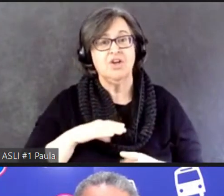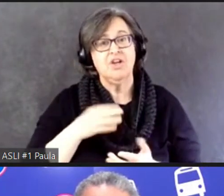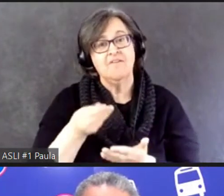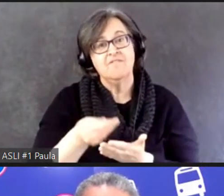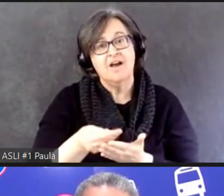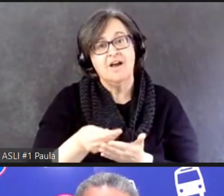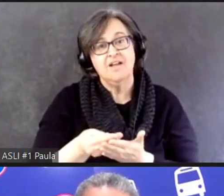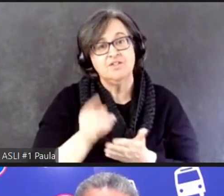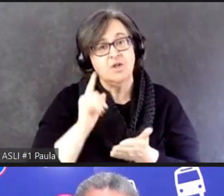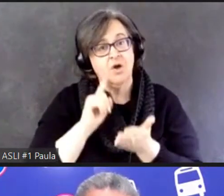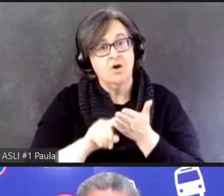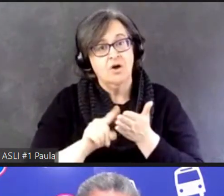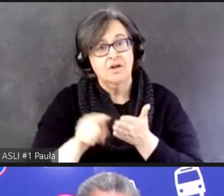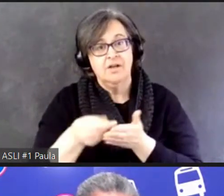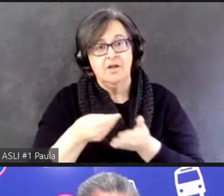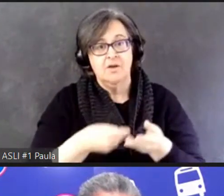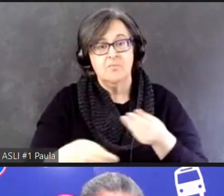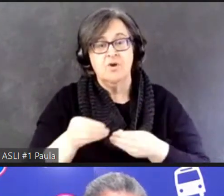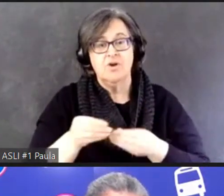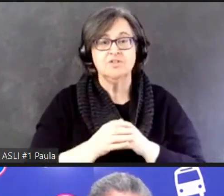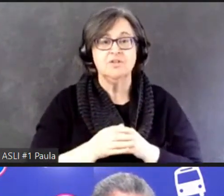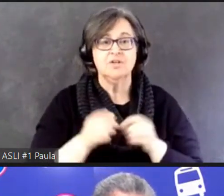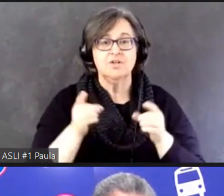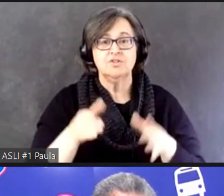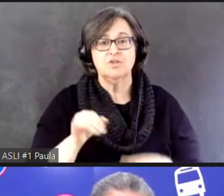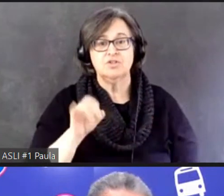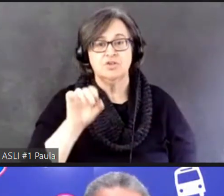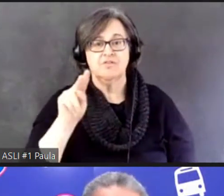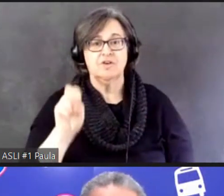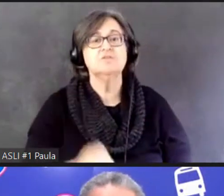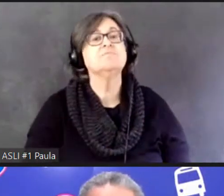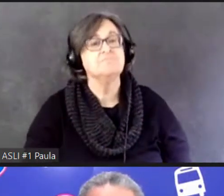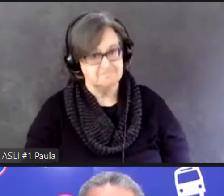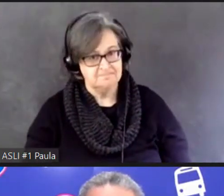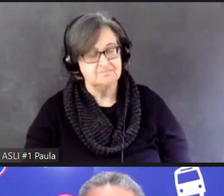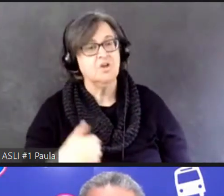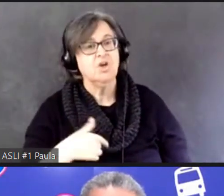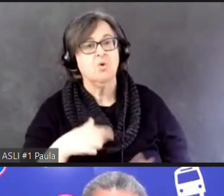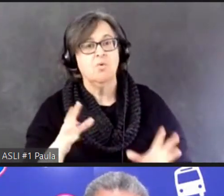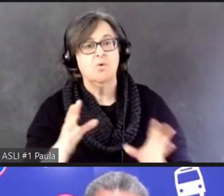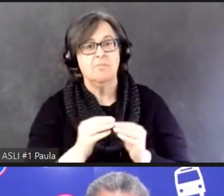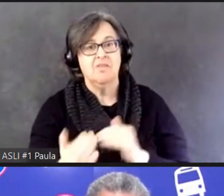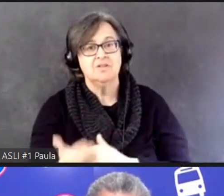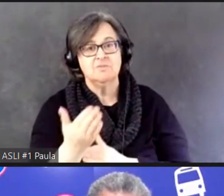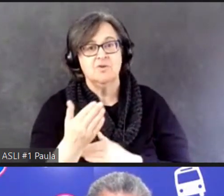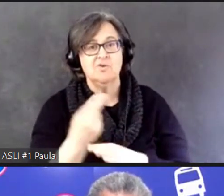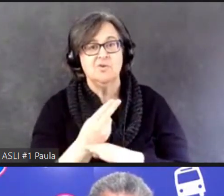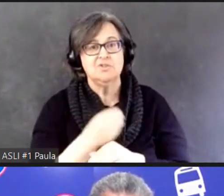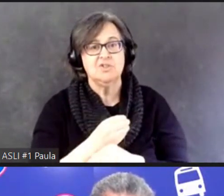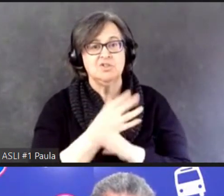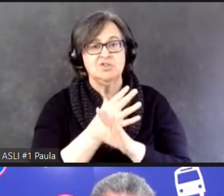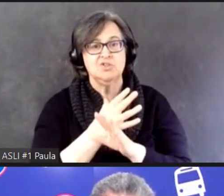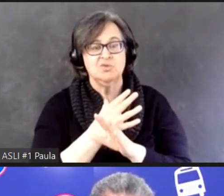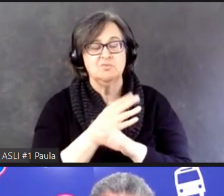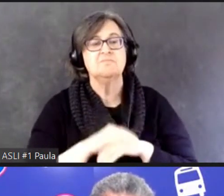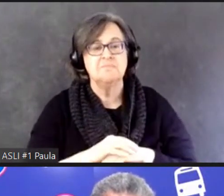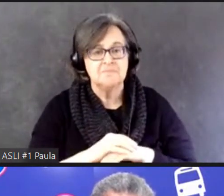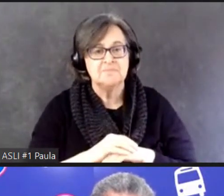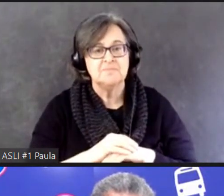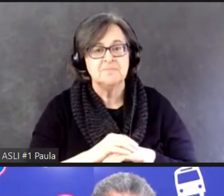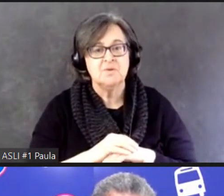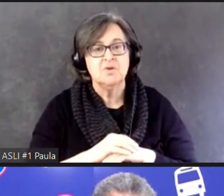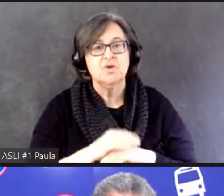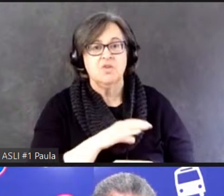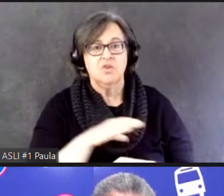Director Irvine. Thank you. The Committee on Finance, Audit, and Budget met earlier this morning via Zoom video teleconference. The